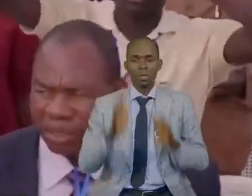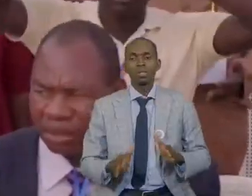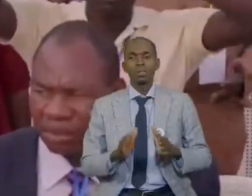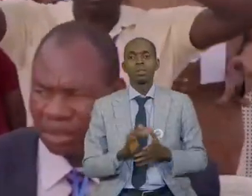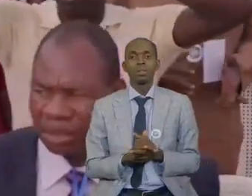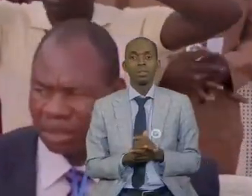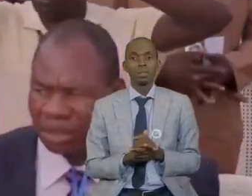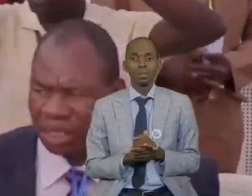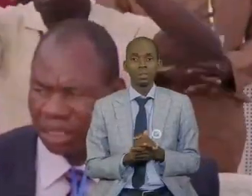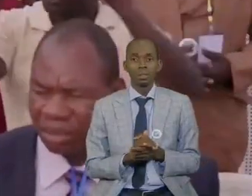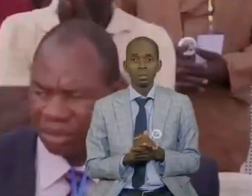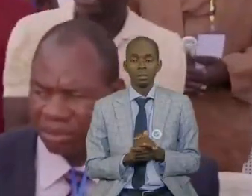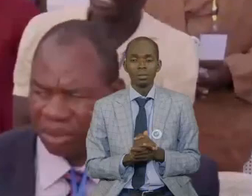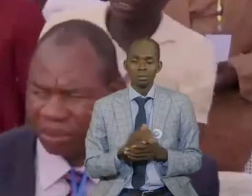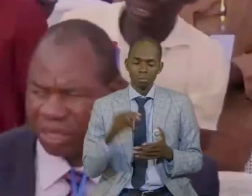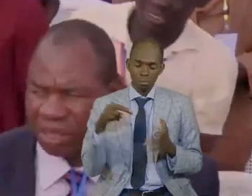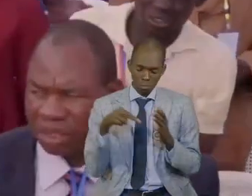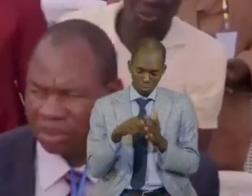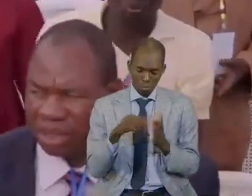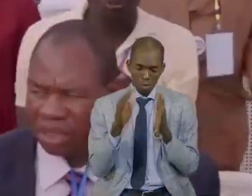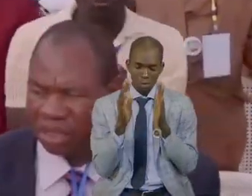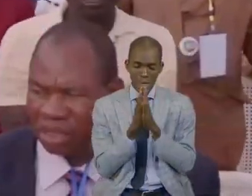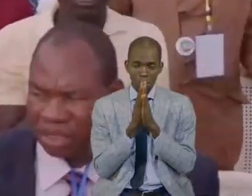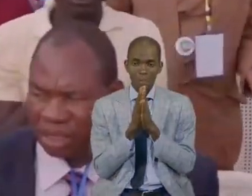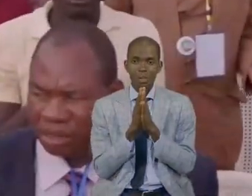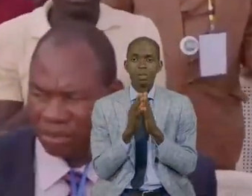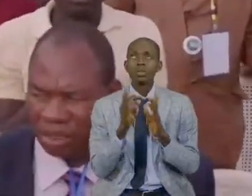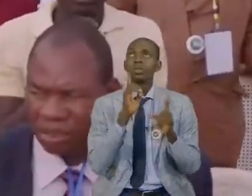Open your mouth and pray. And say, Lord,